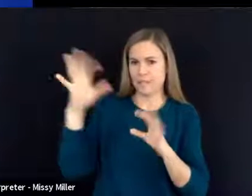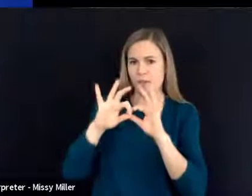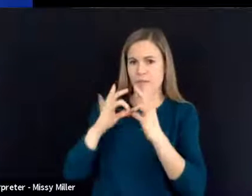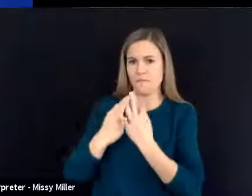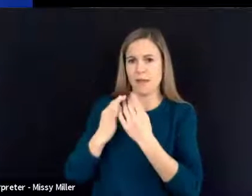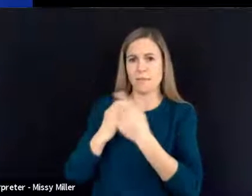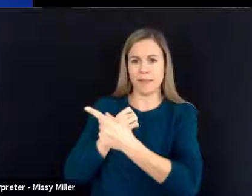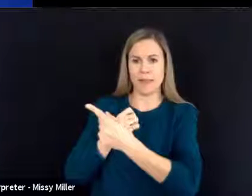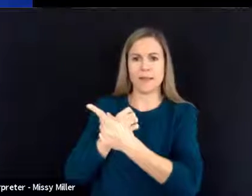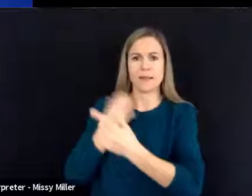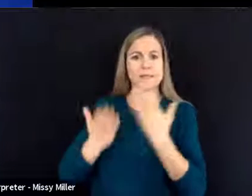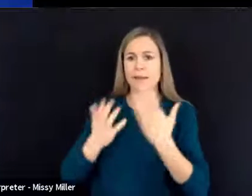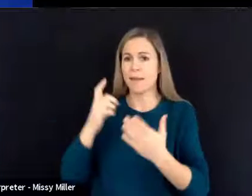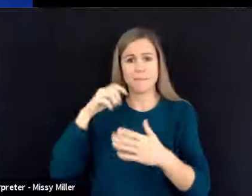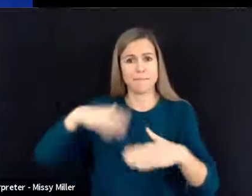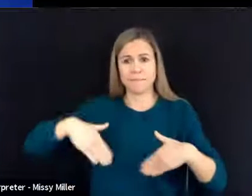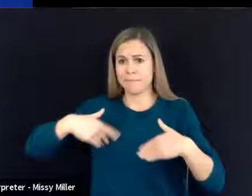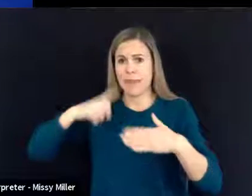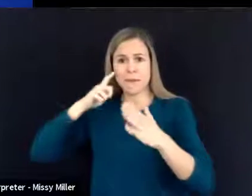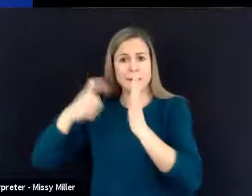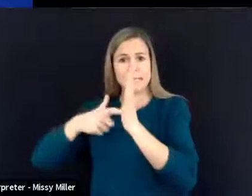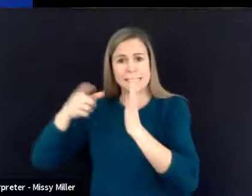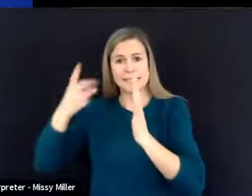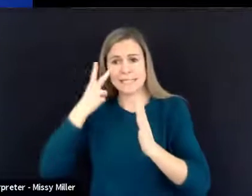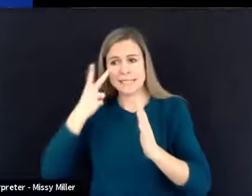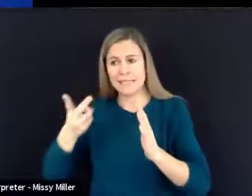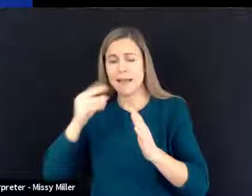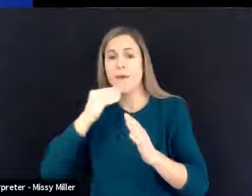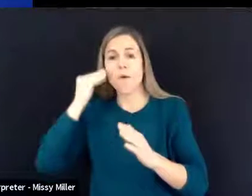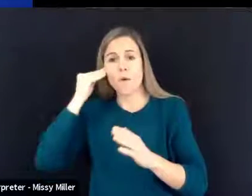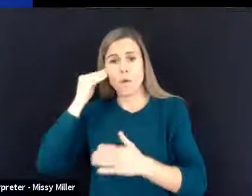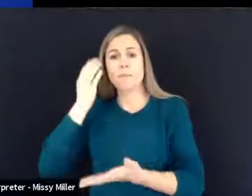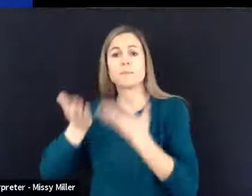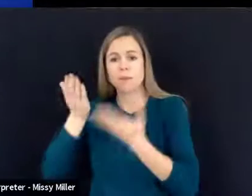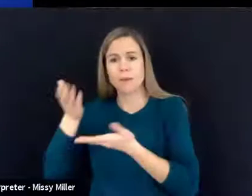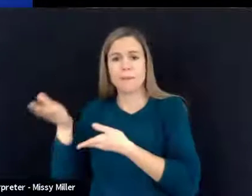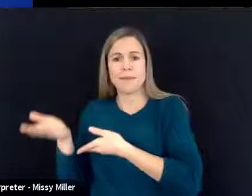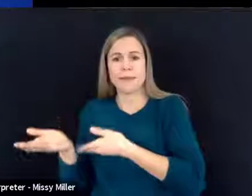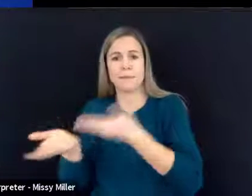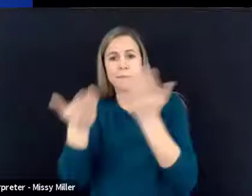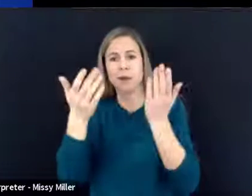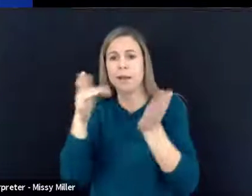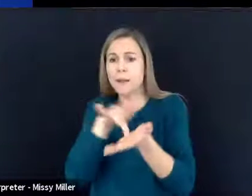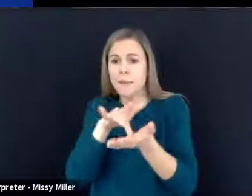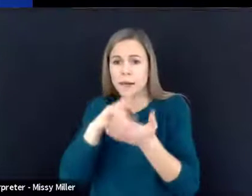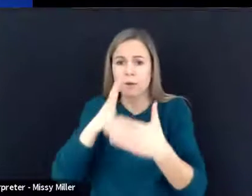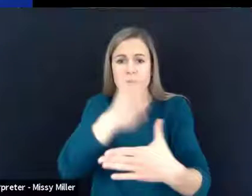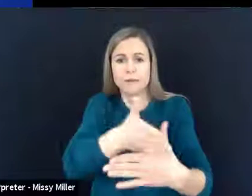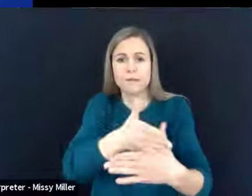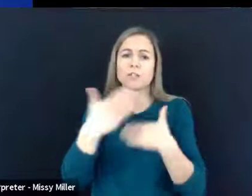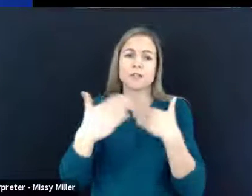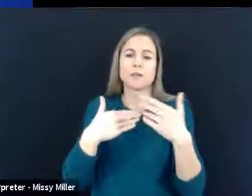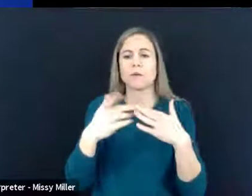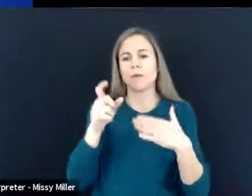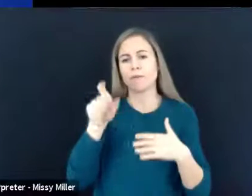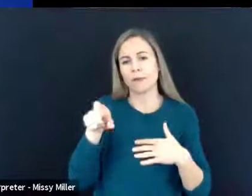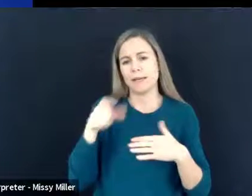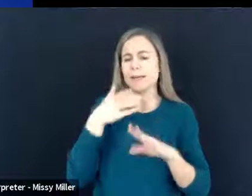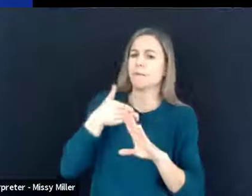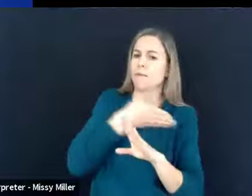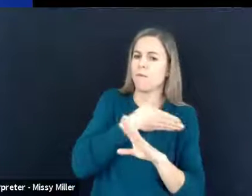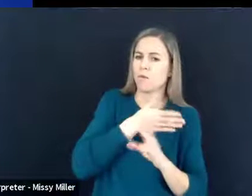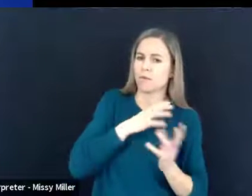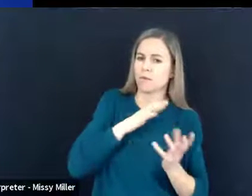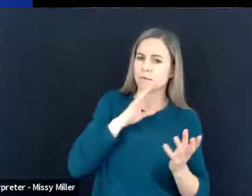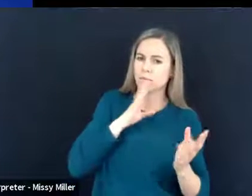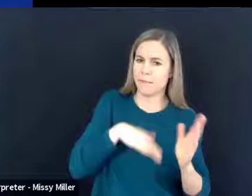because they may not have seen it yet at home, and it may allow them to get medical intervention sooner if something is needed.